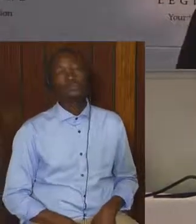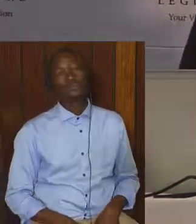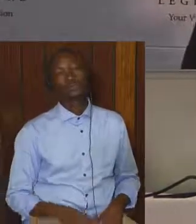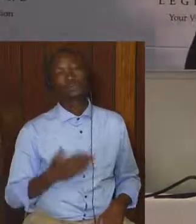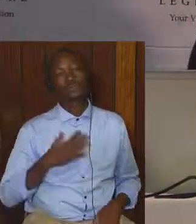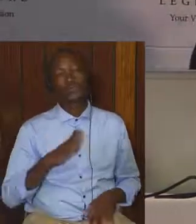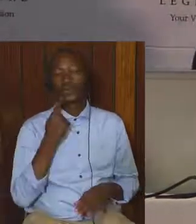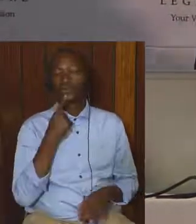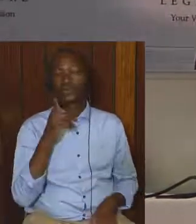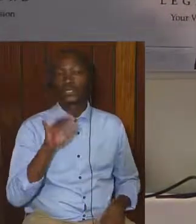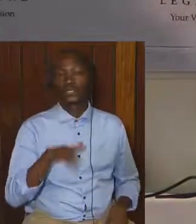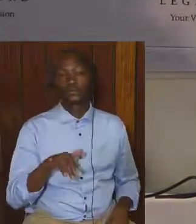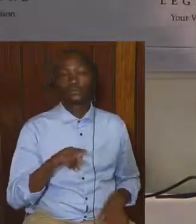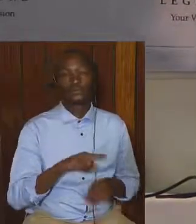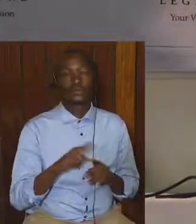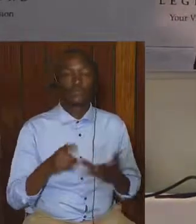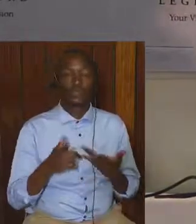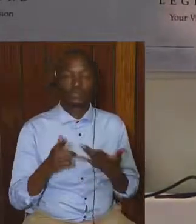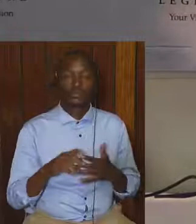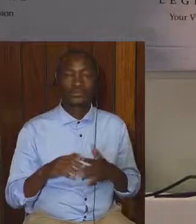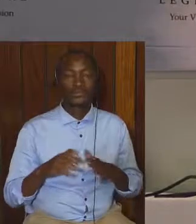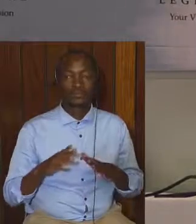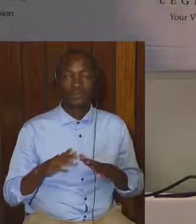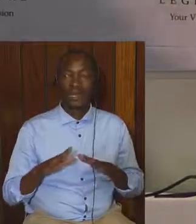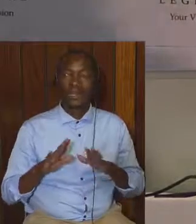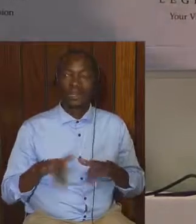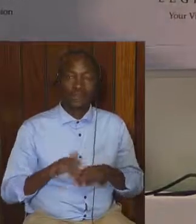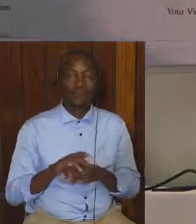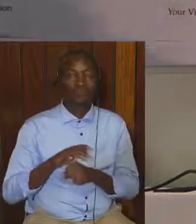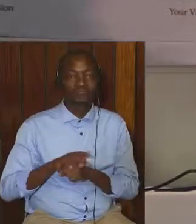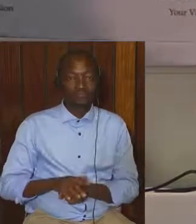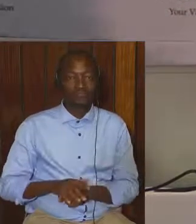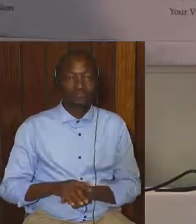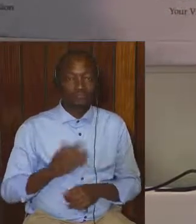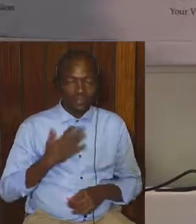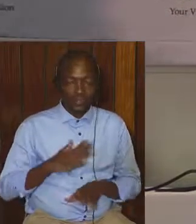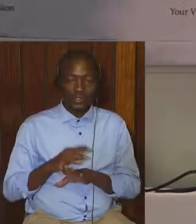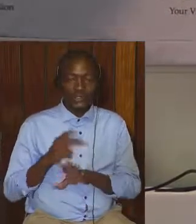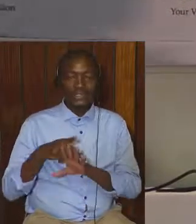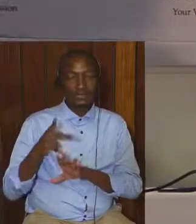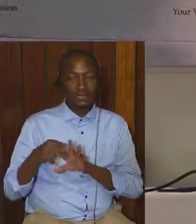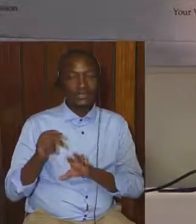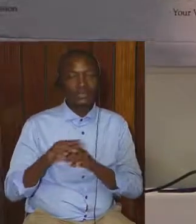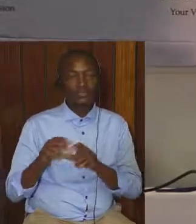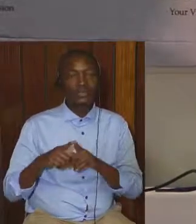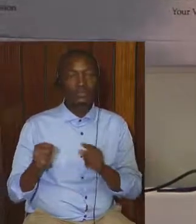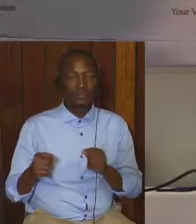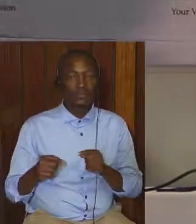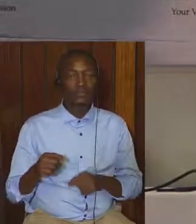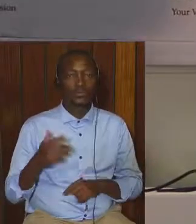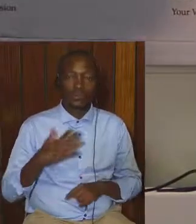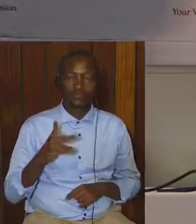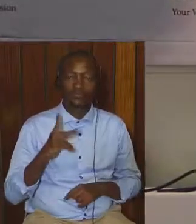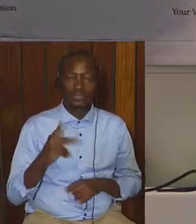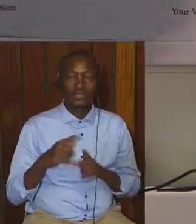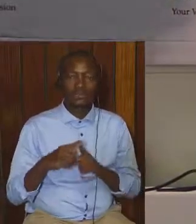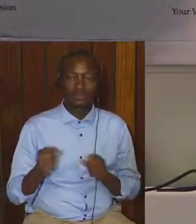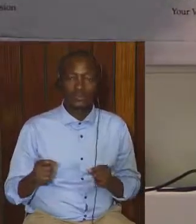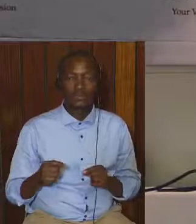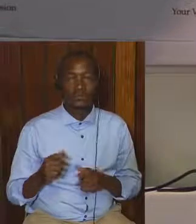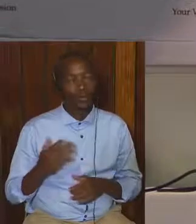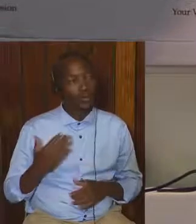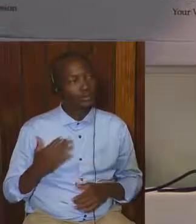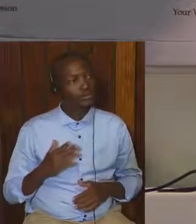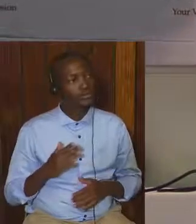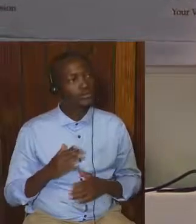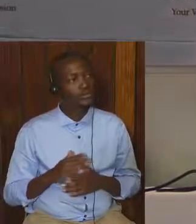we will not relent on our pressure. We want these projects to be completed. We want to see them completed. On behalf